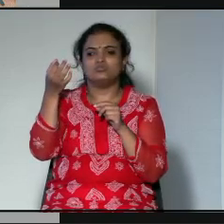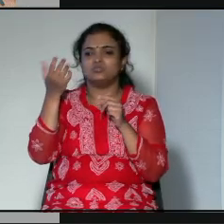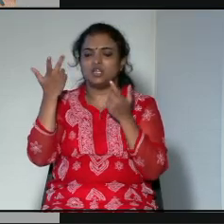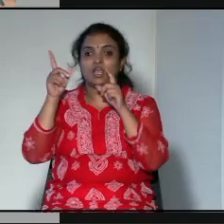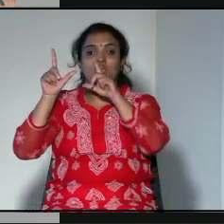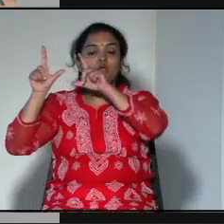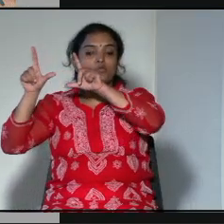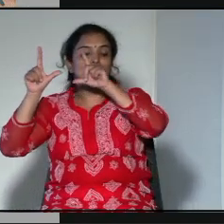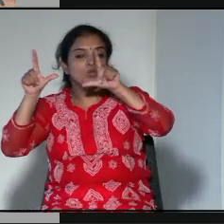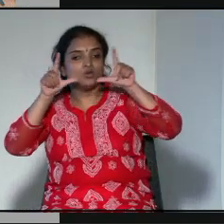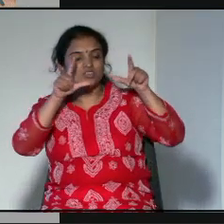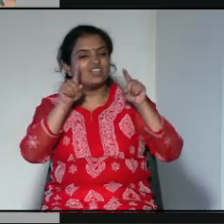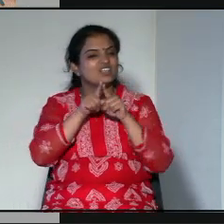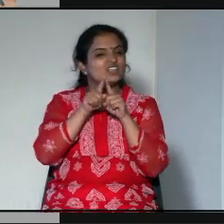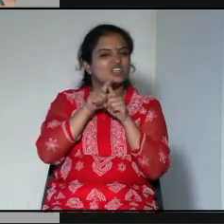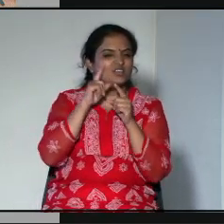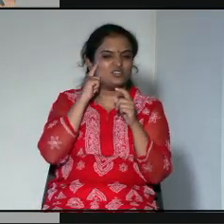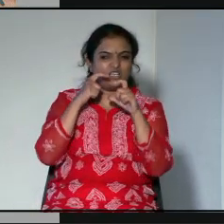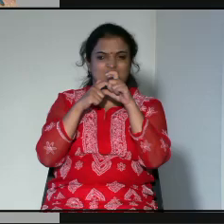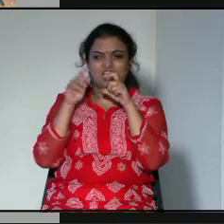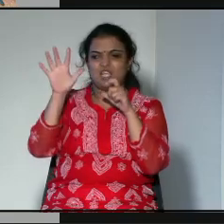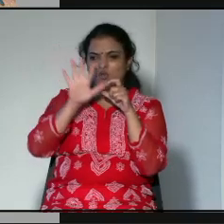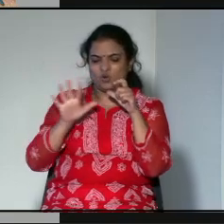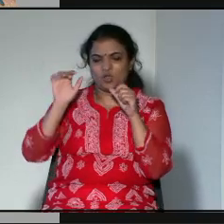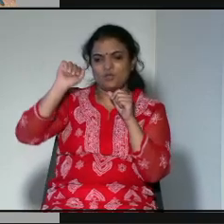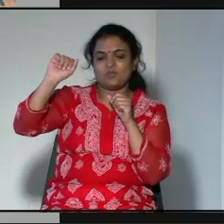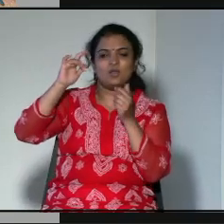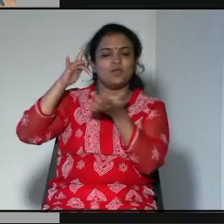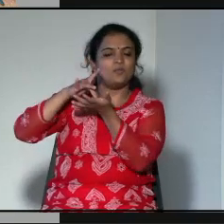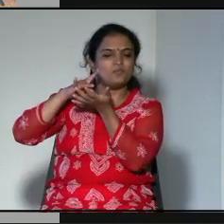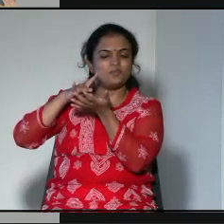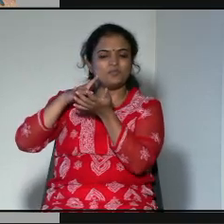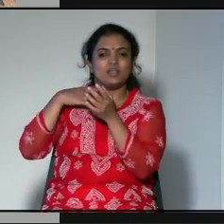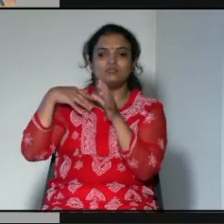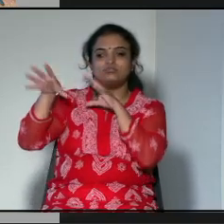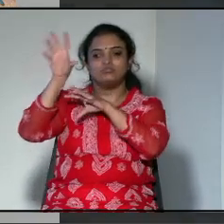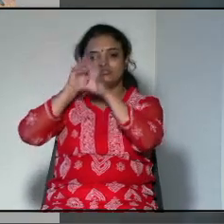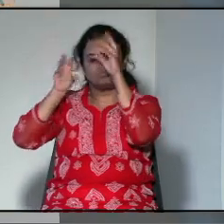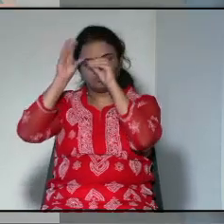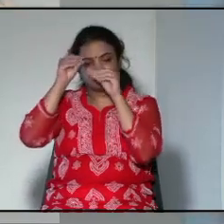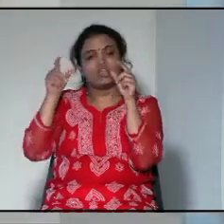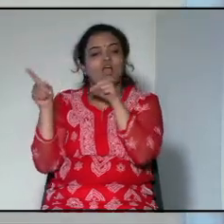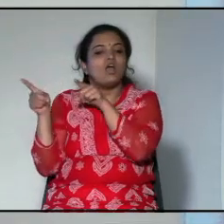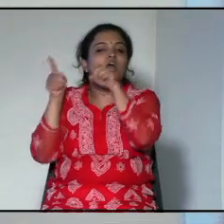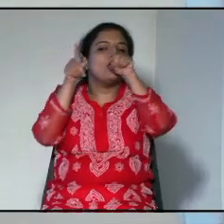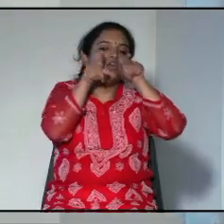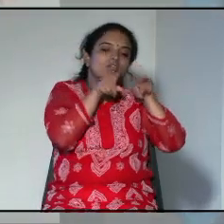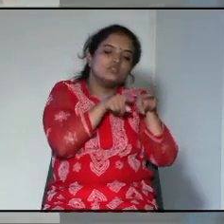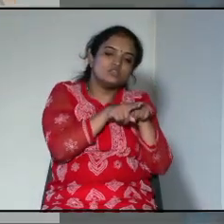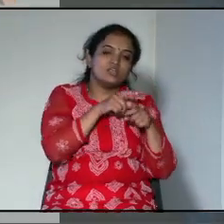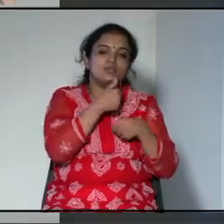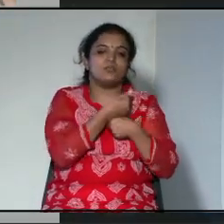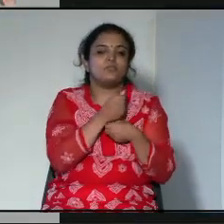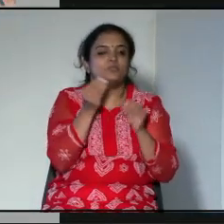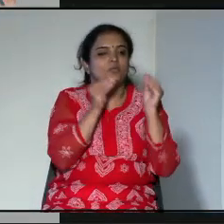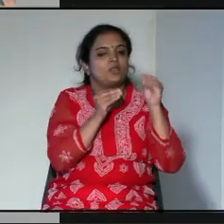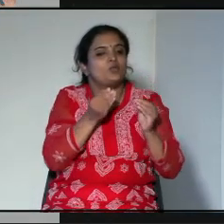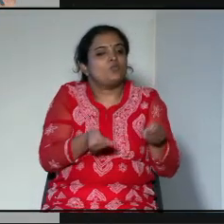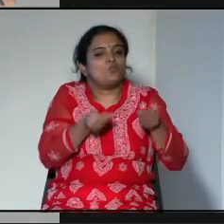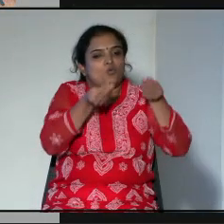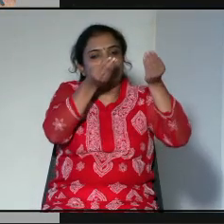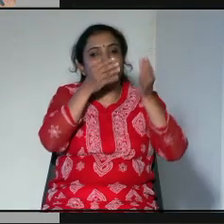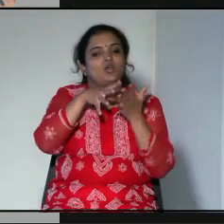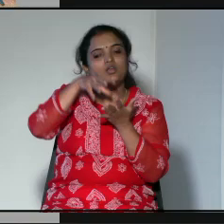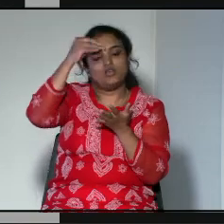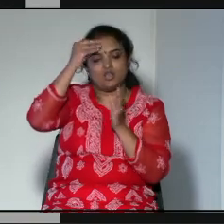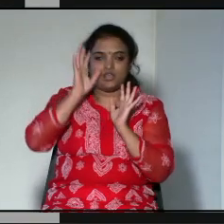which have a deep impact on her. Now I begin, okay, next one. So two of these are her works